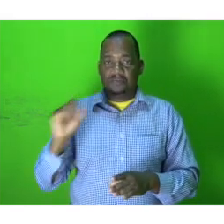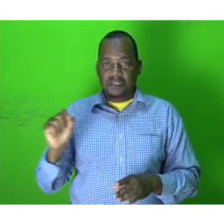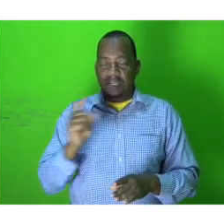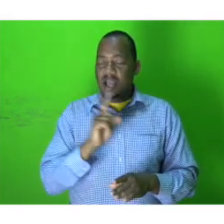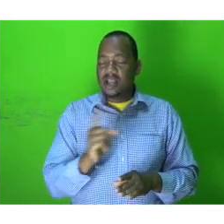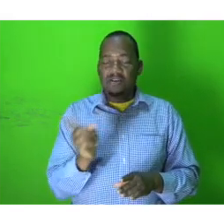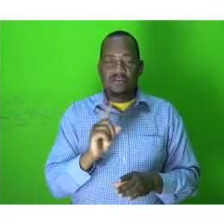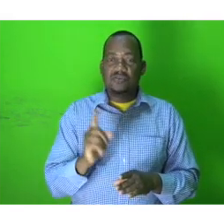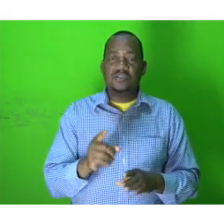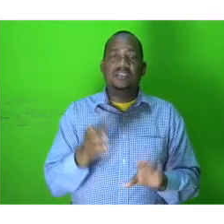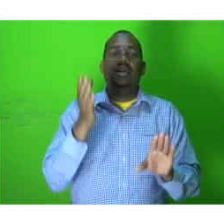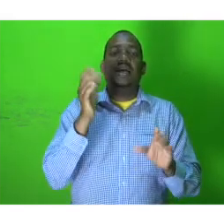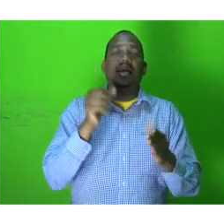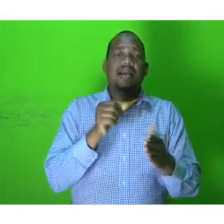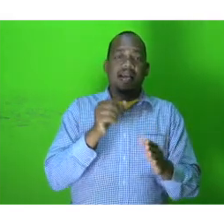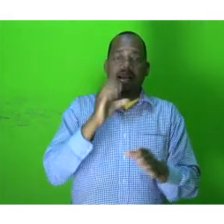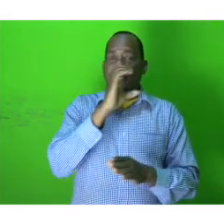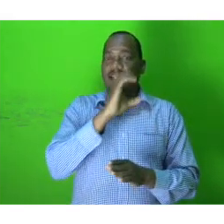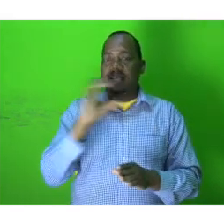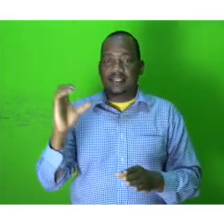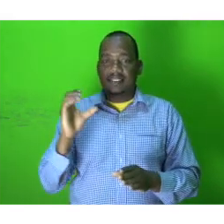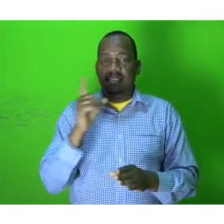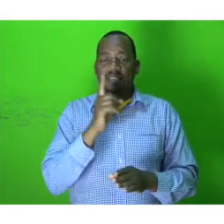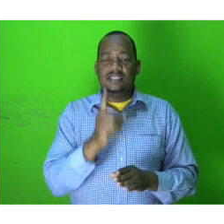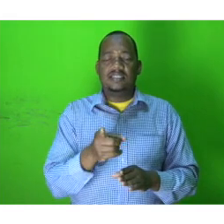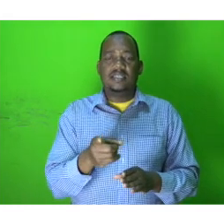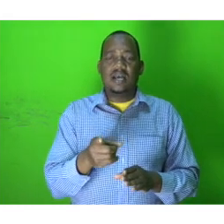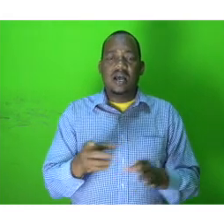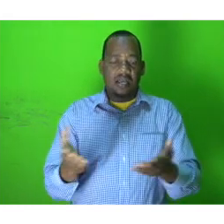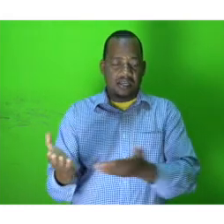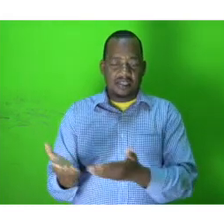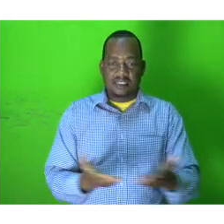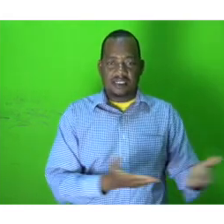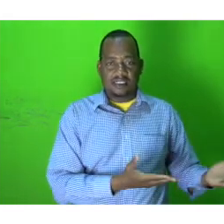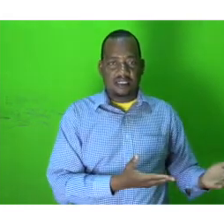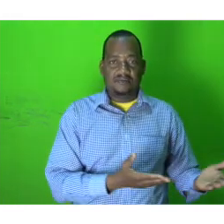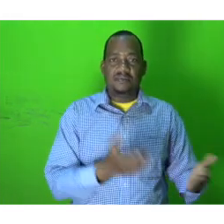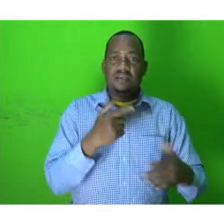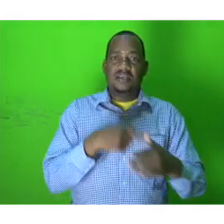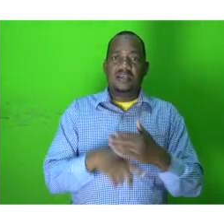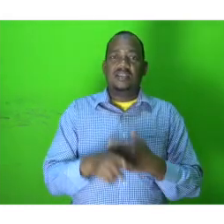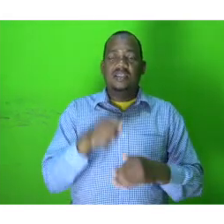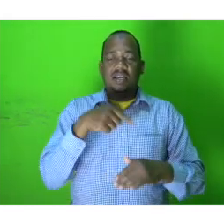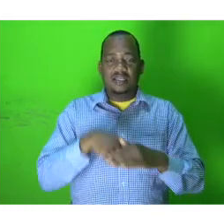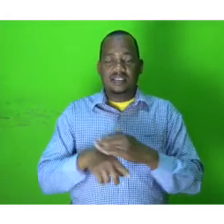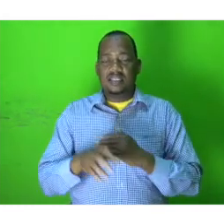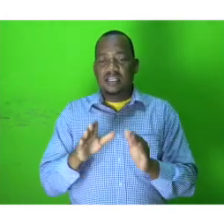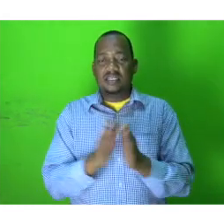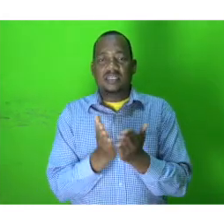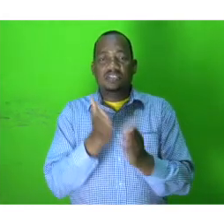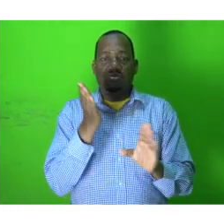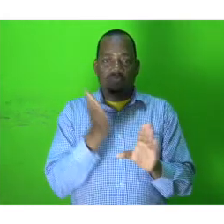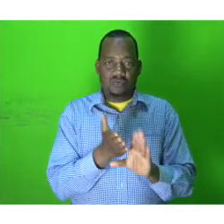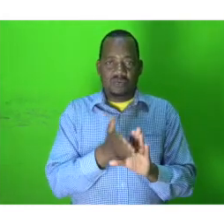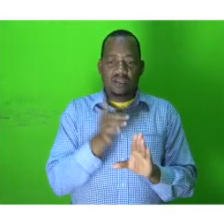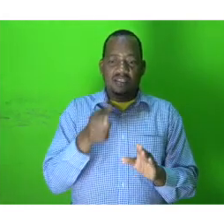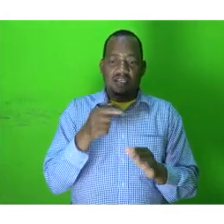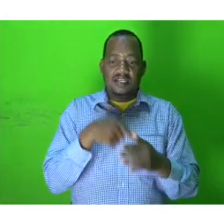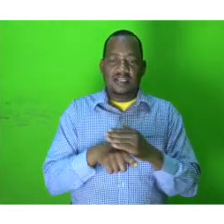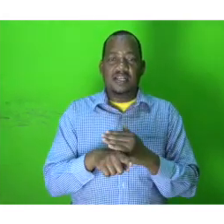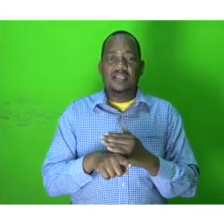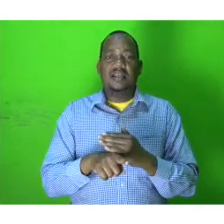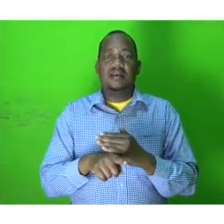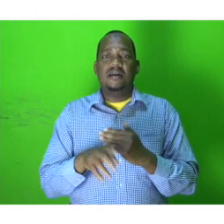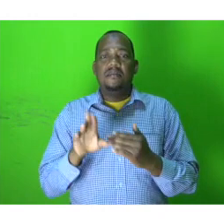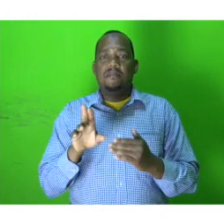lodgment not yet credited, these are check received and entered in the cash book on the debit